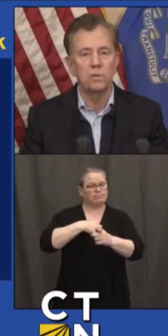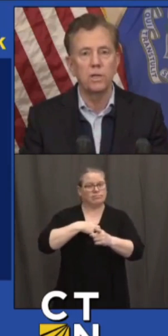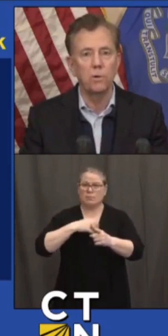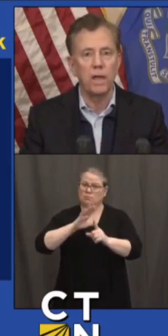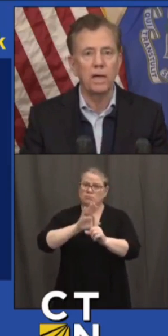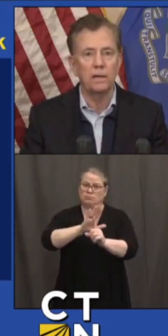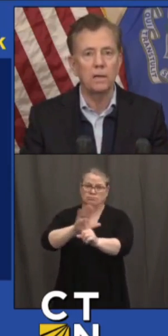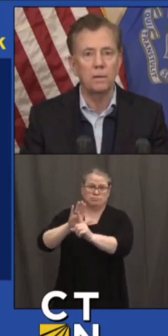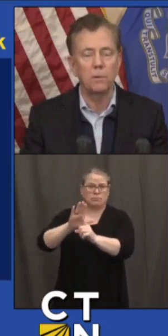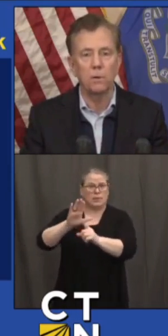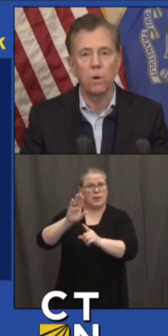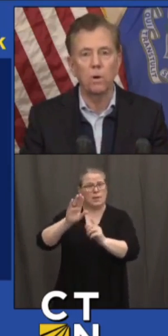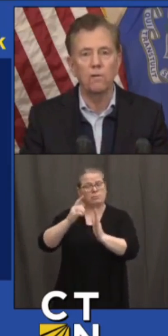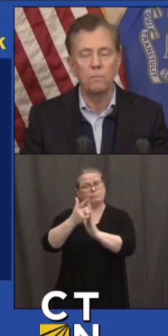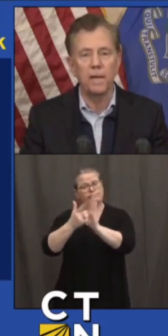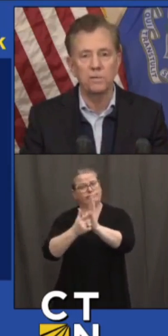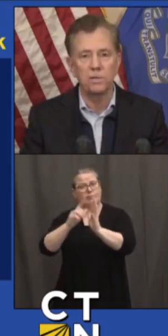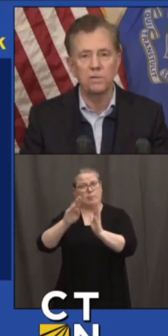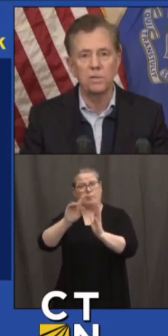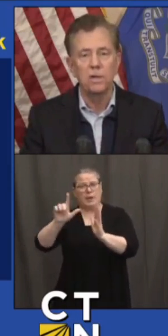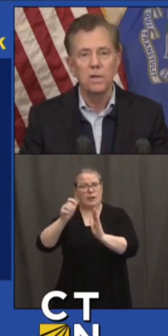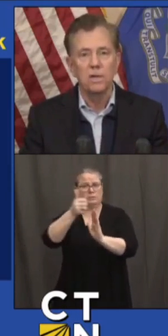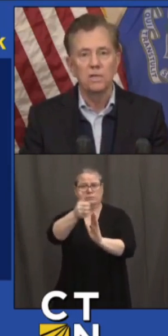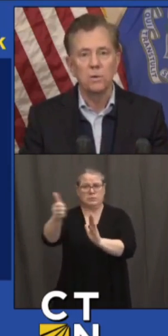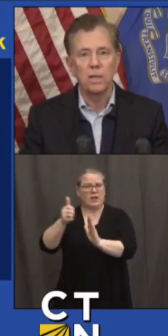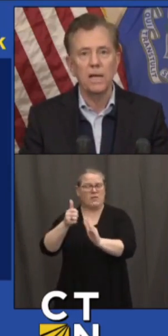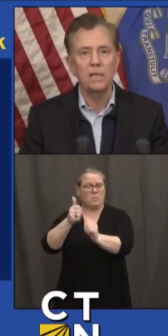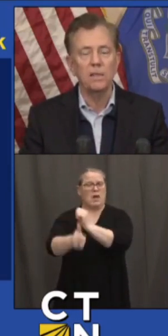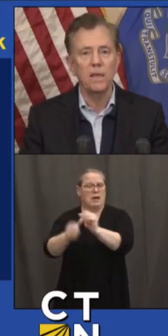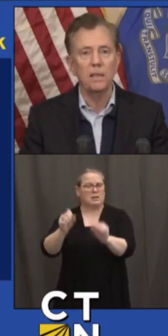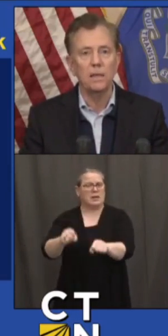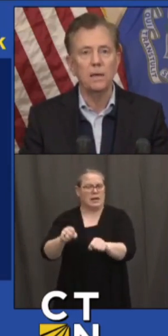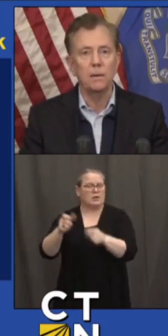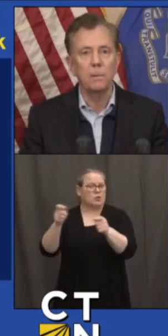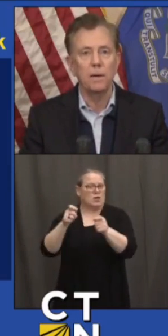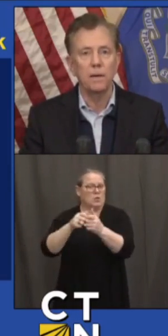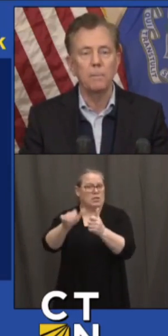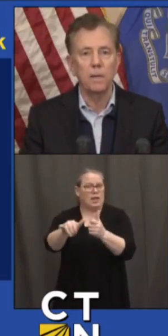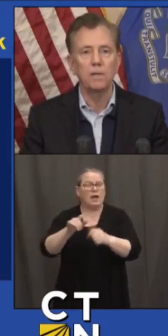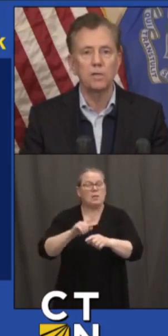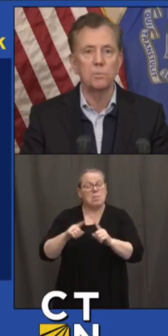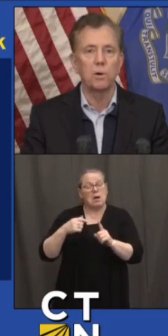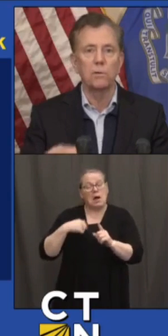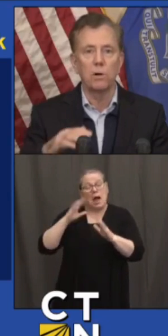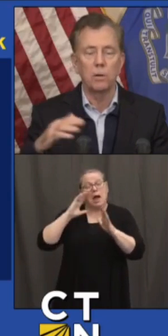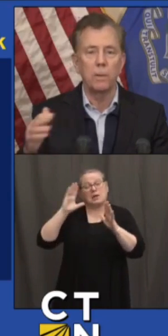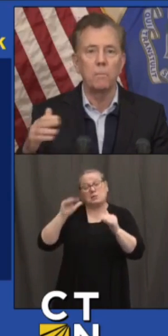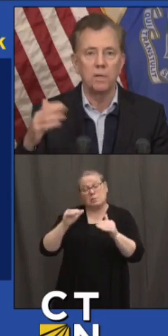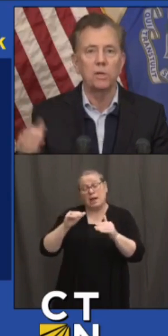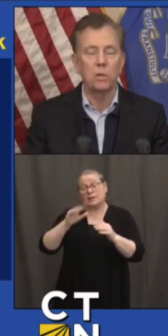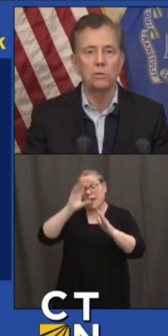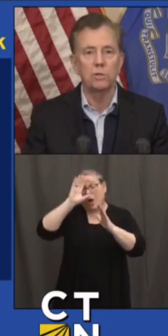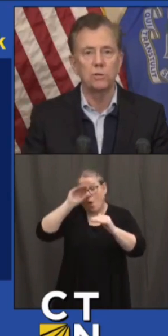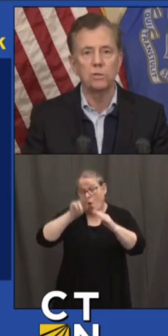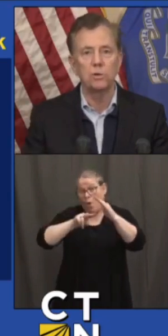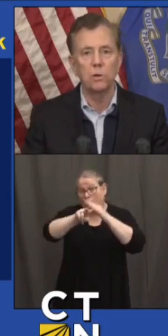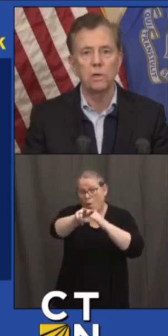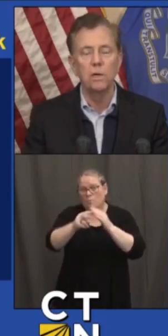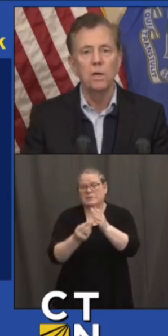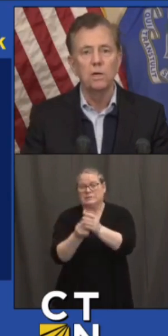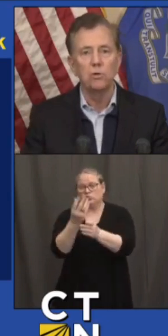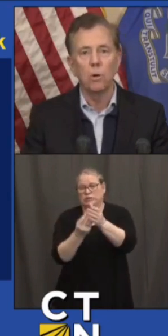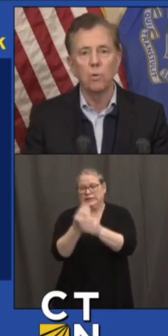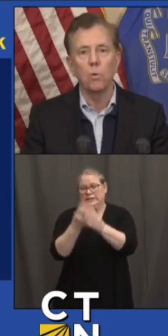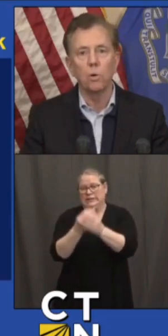bill to deal with that on a one-off basis. So I'd like to think that by middle of this spring, we're going to be much closer